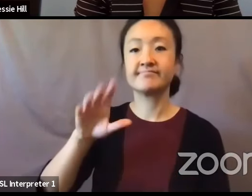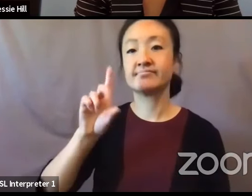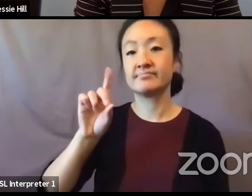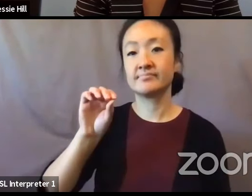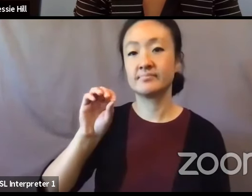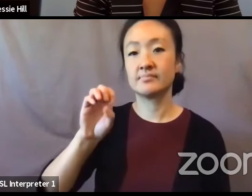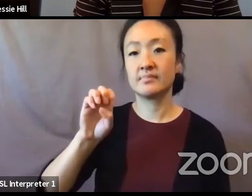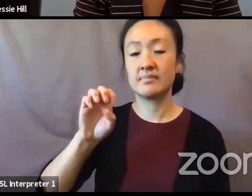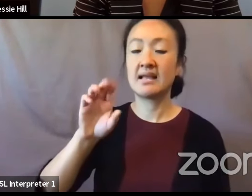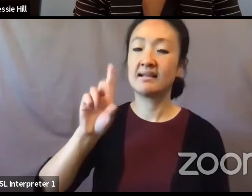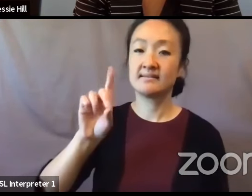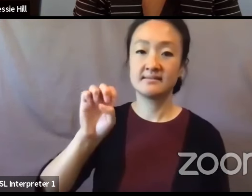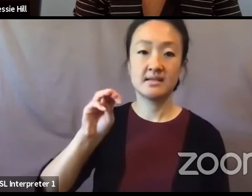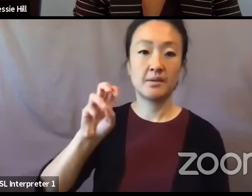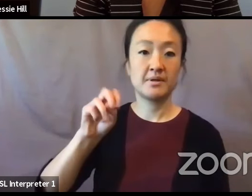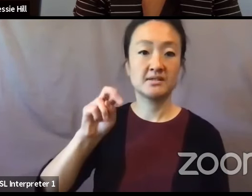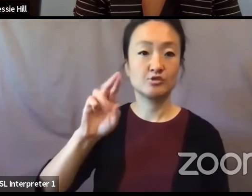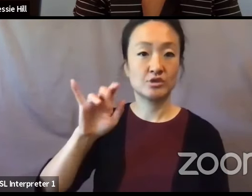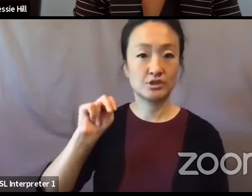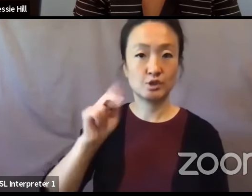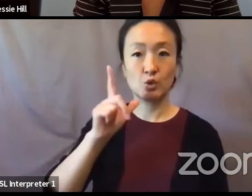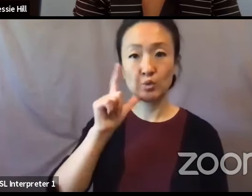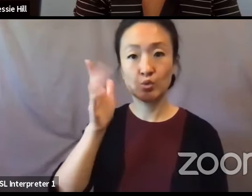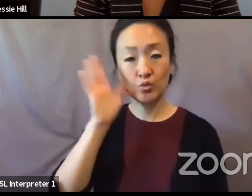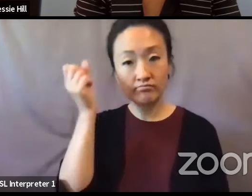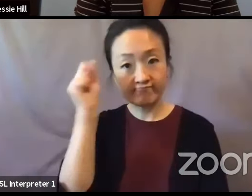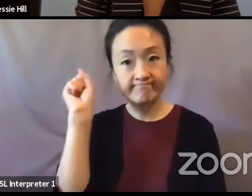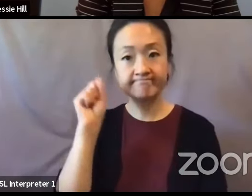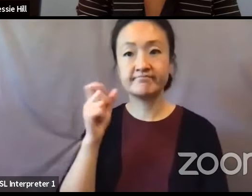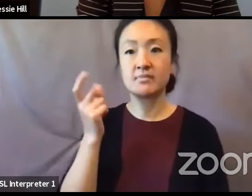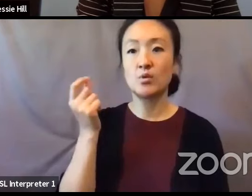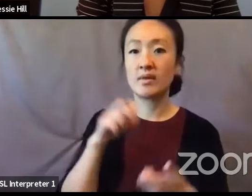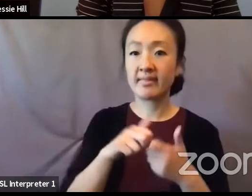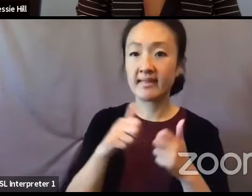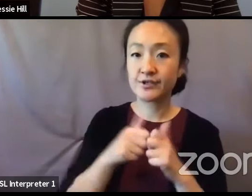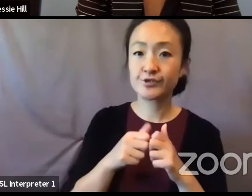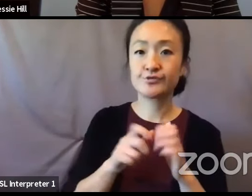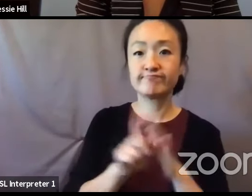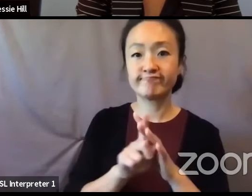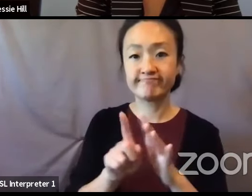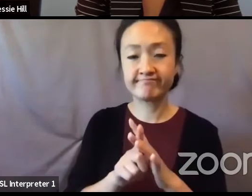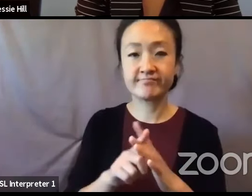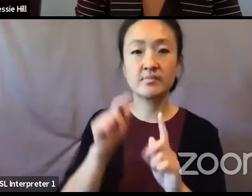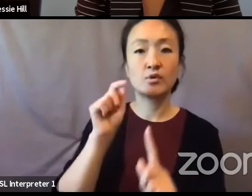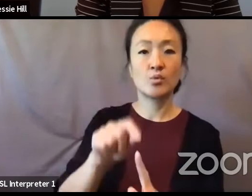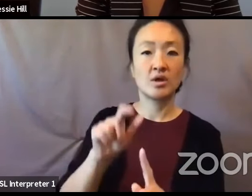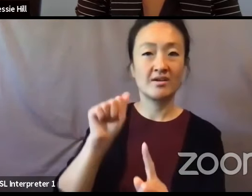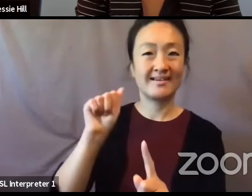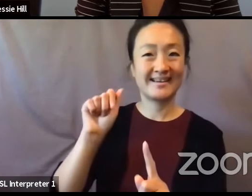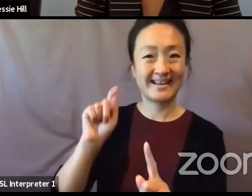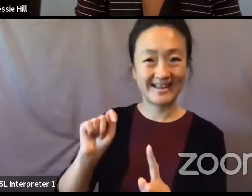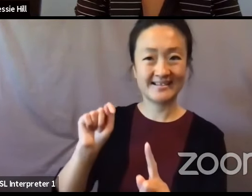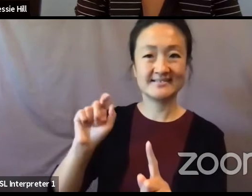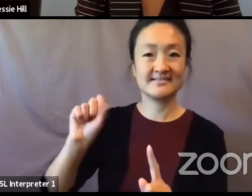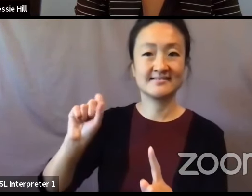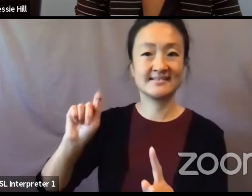and who's doing a demonstration and what issues are at stake here.